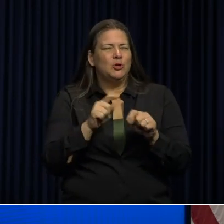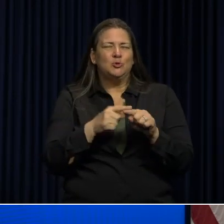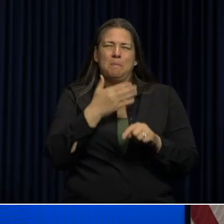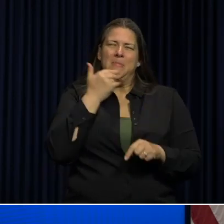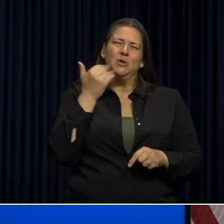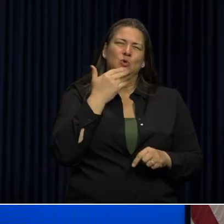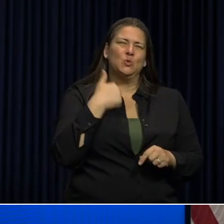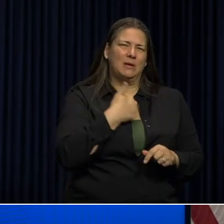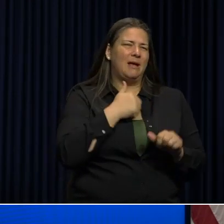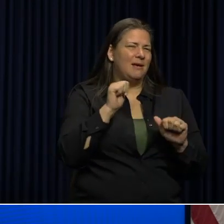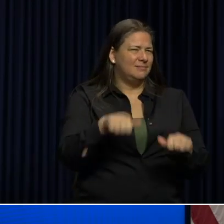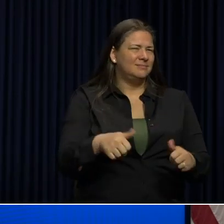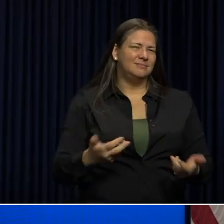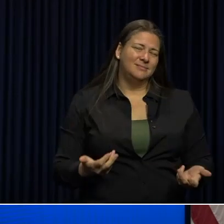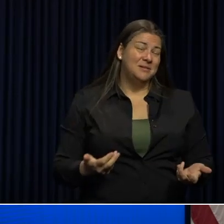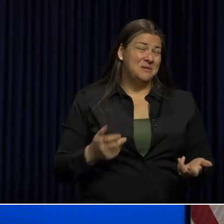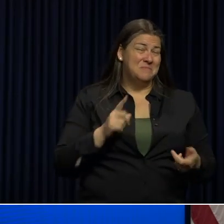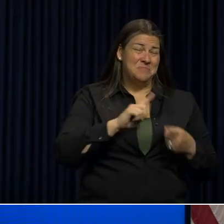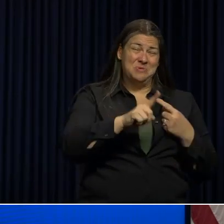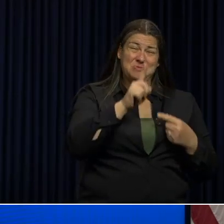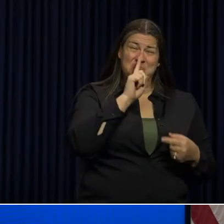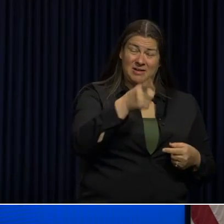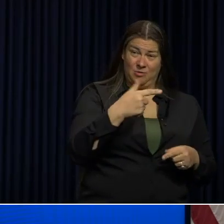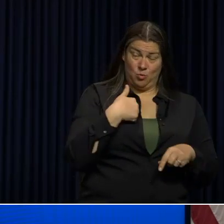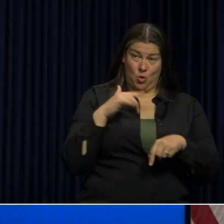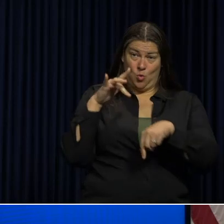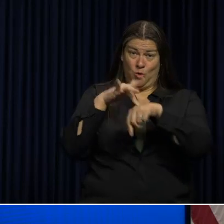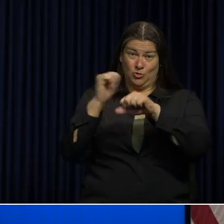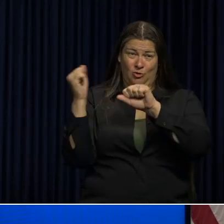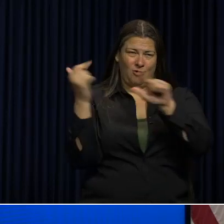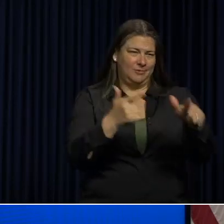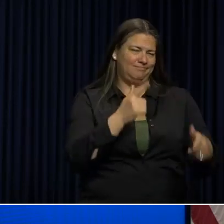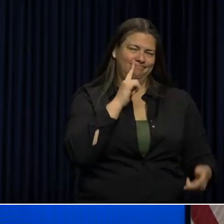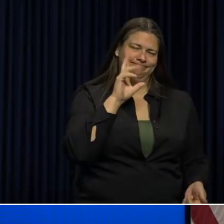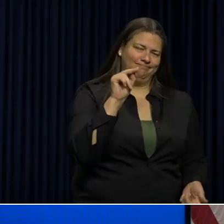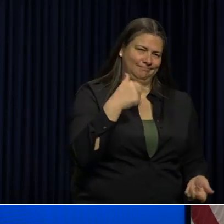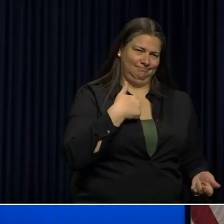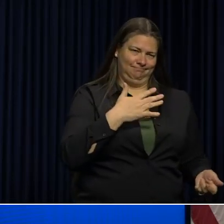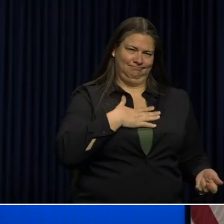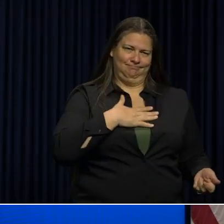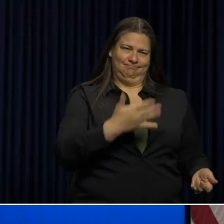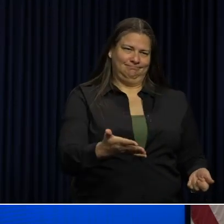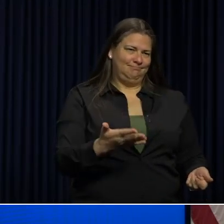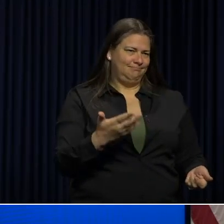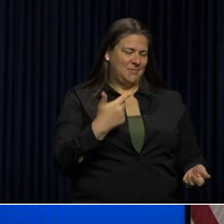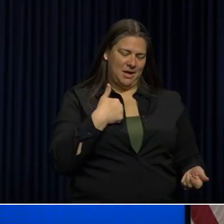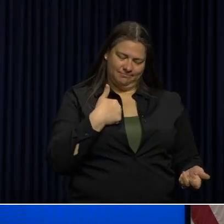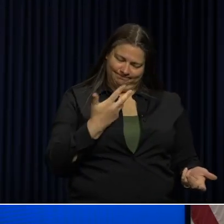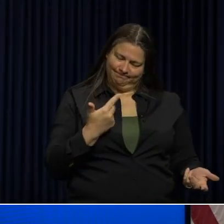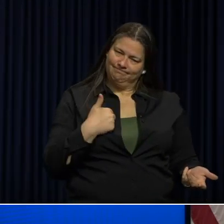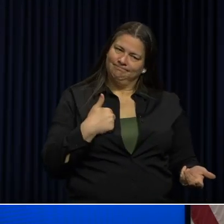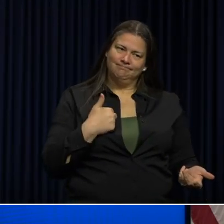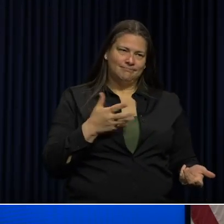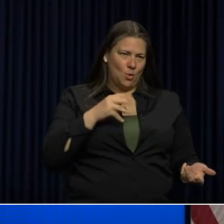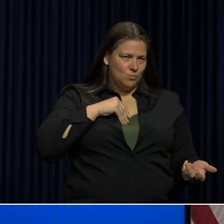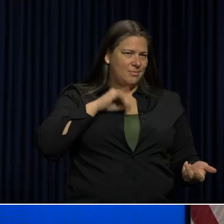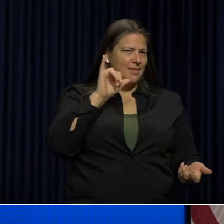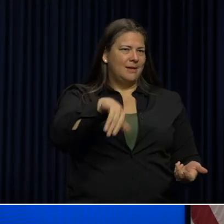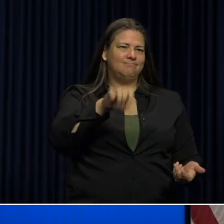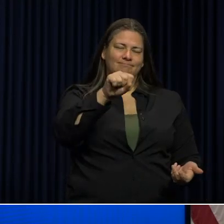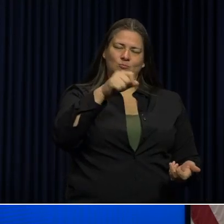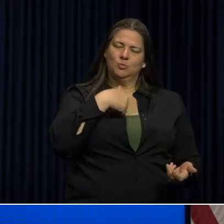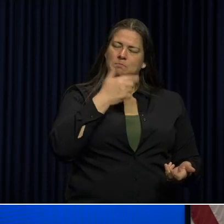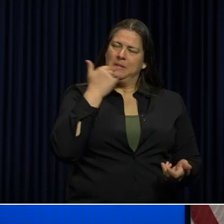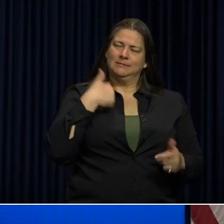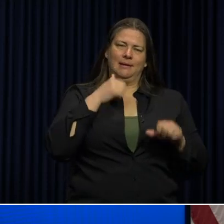every day, but there's no question that we're not getting to everybody we need to right now. I will admit that, and I will own it, and we will do our best to do